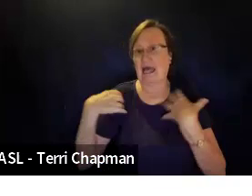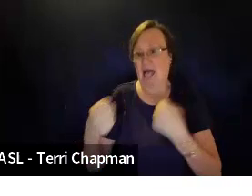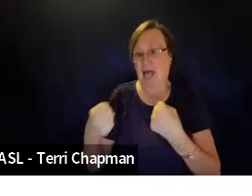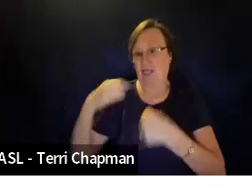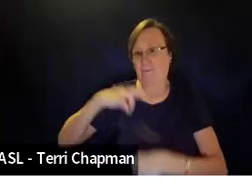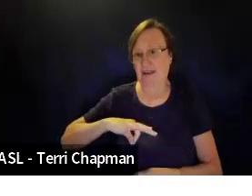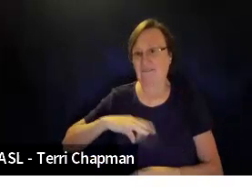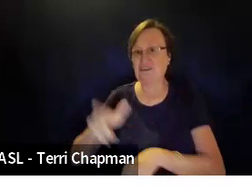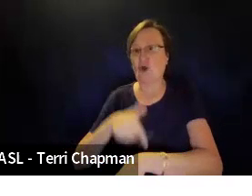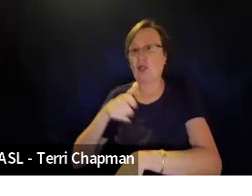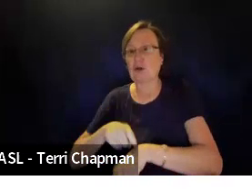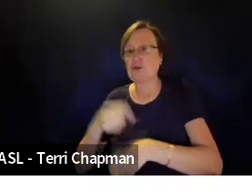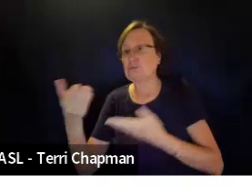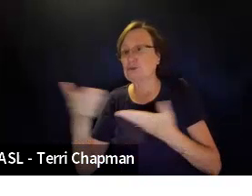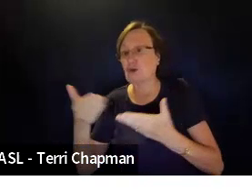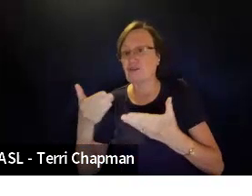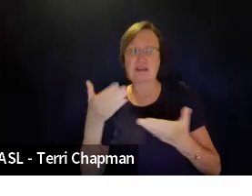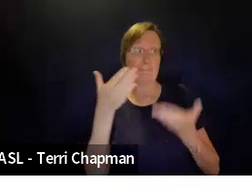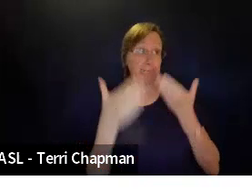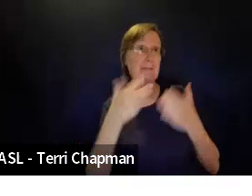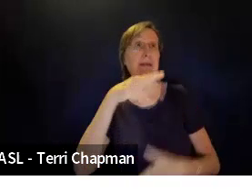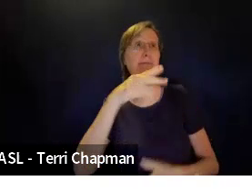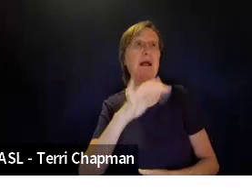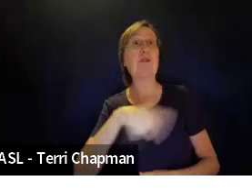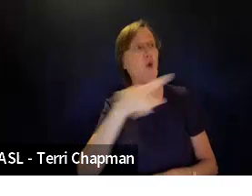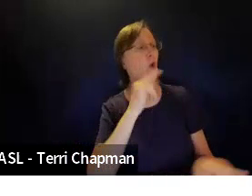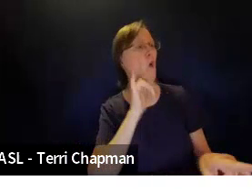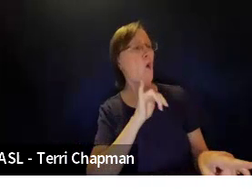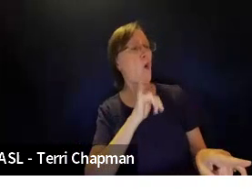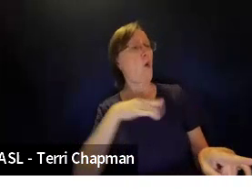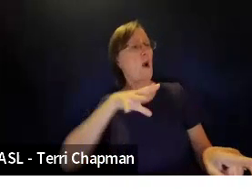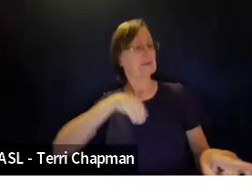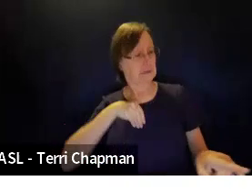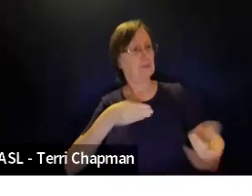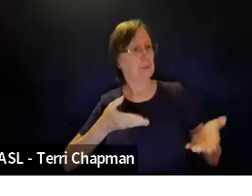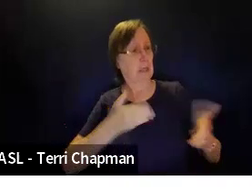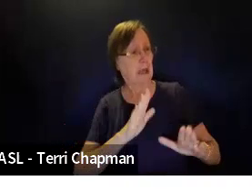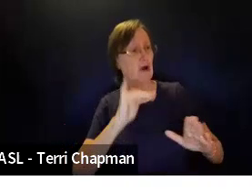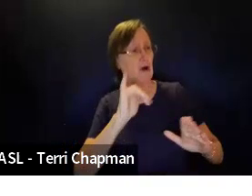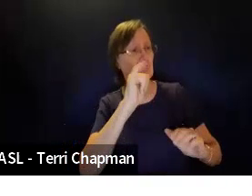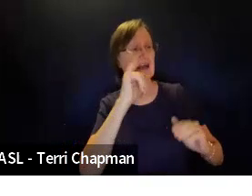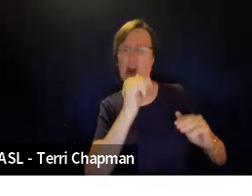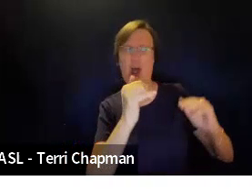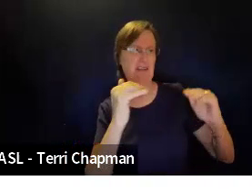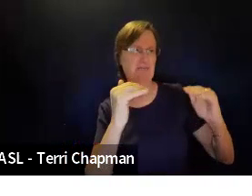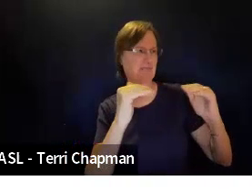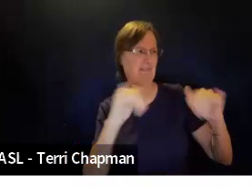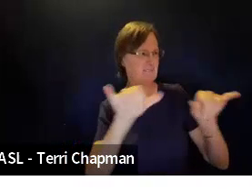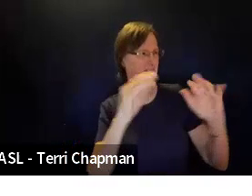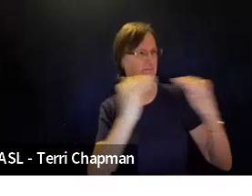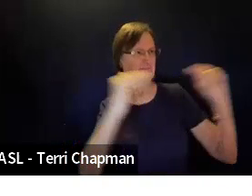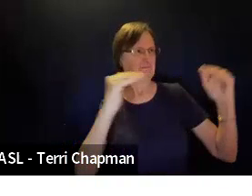become acceptable in the public mind to allow existing inequities to grow without addressing